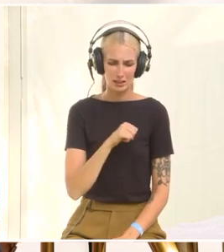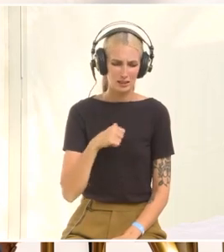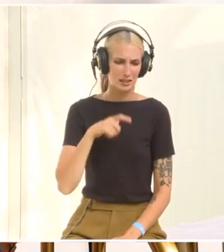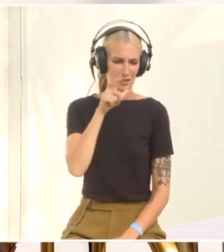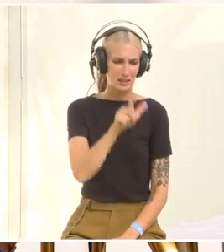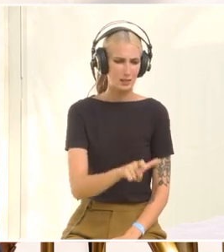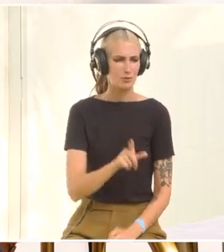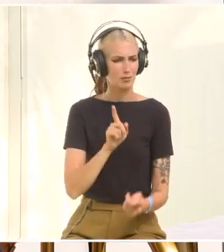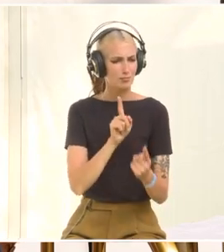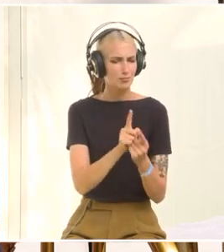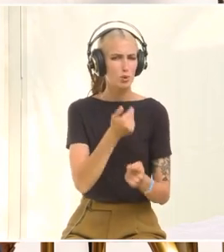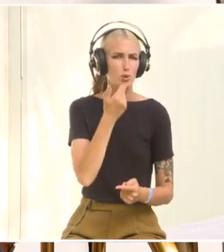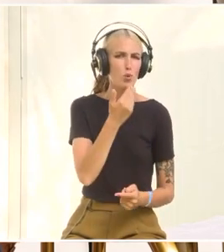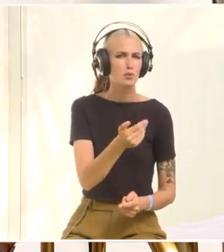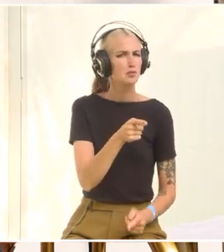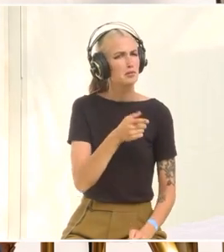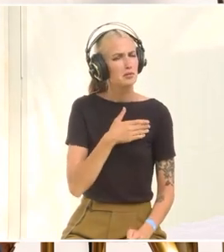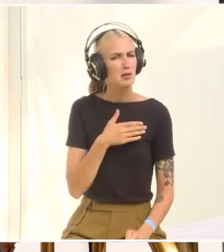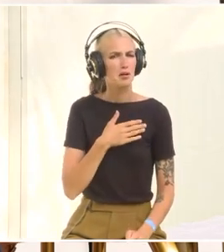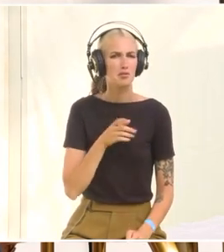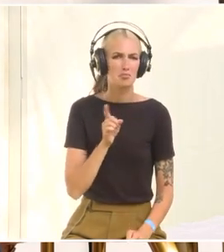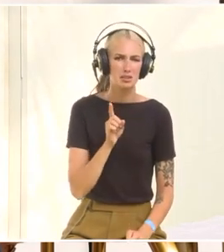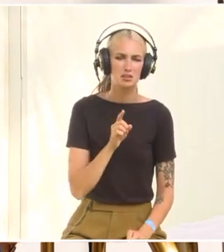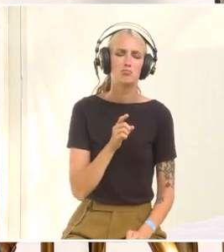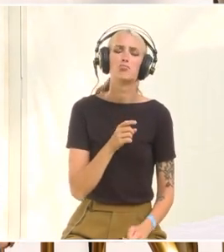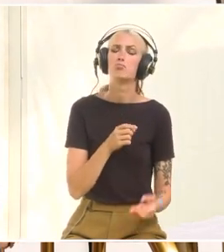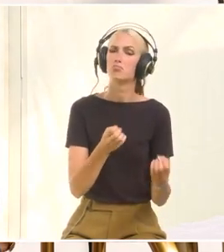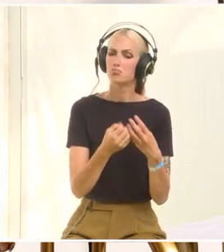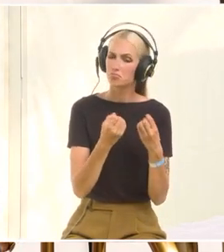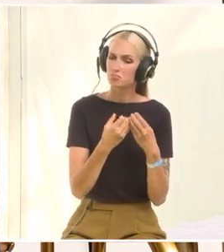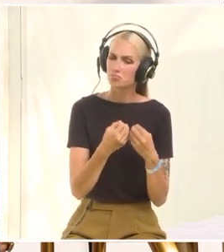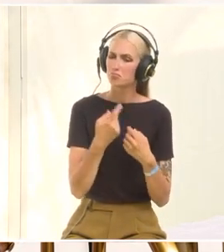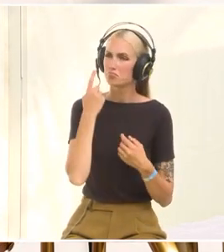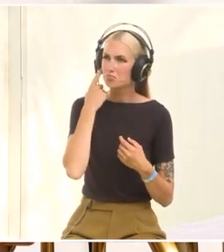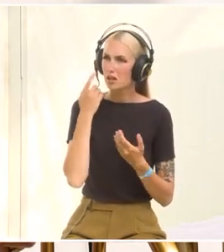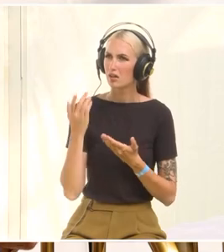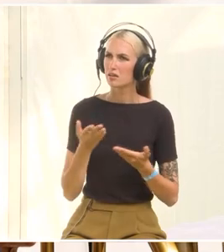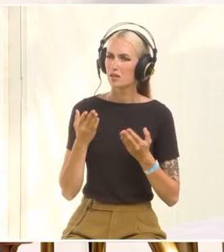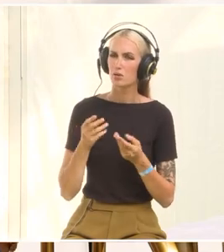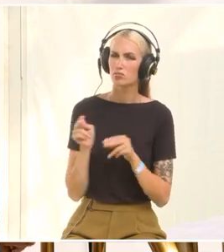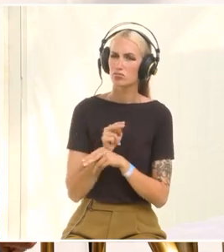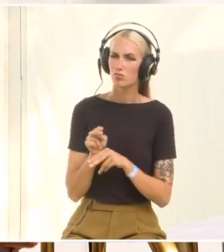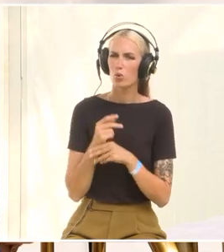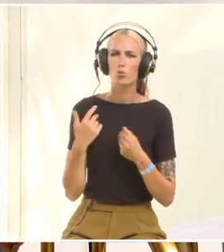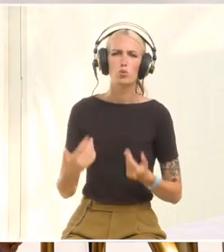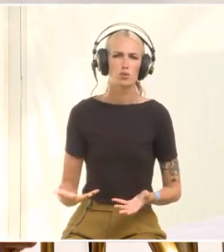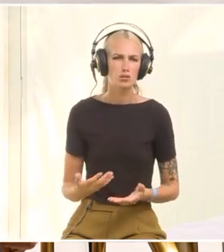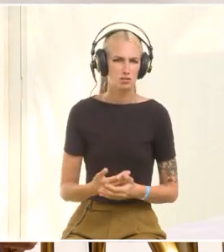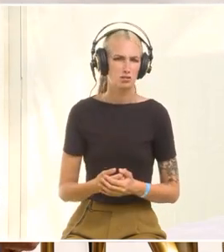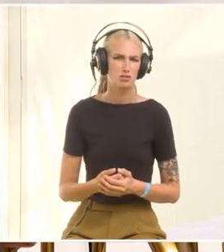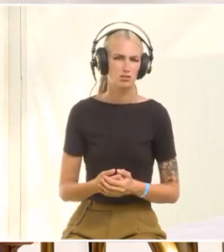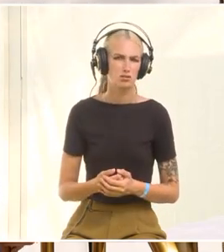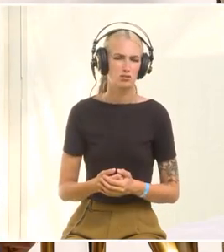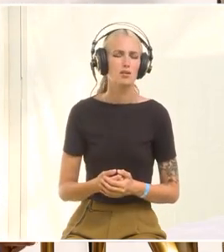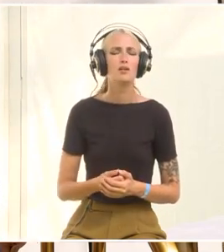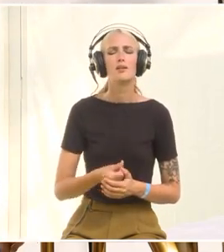you want? And then make a sense that whether that is feasible and how you construct the services and so on. And